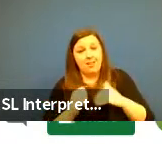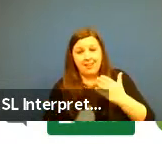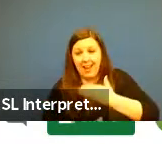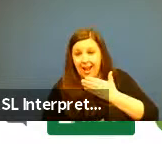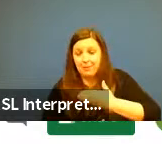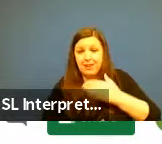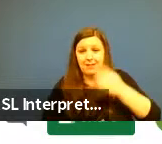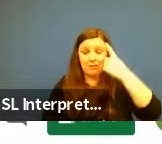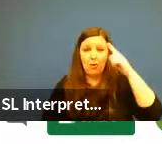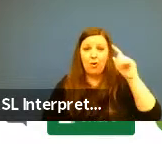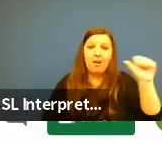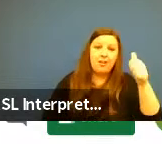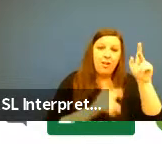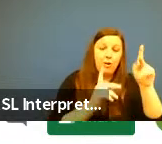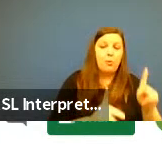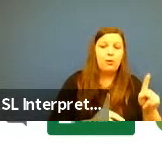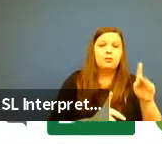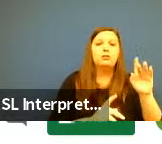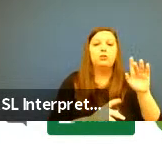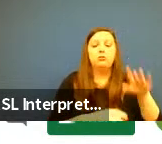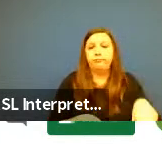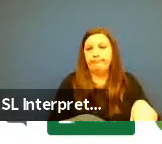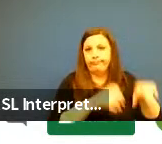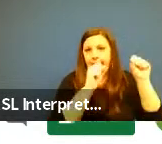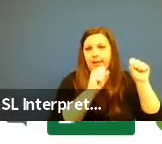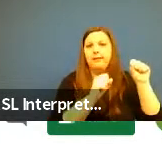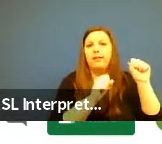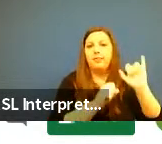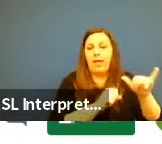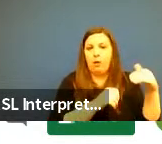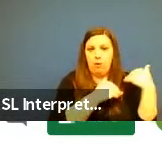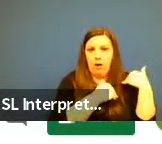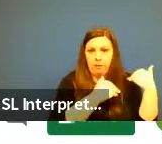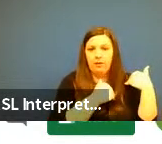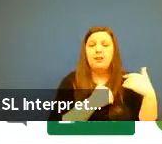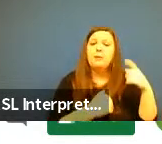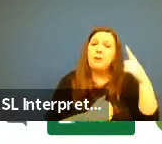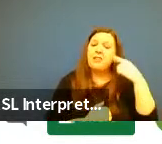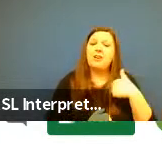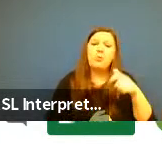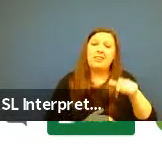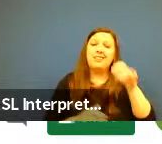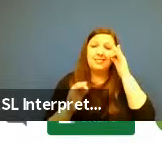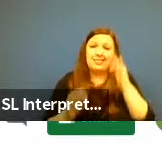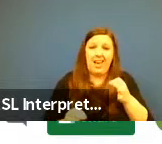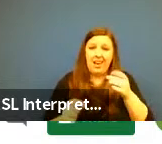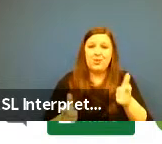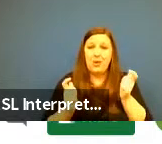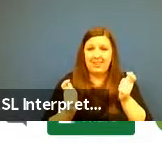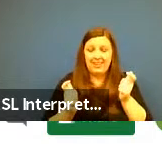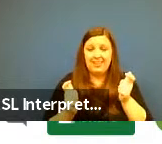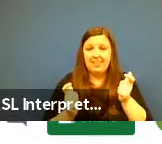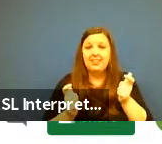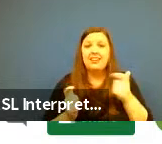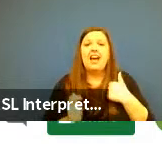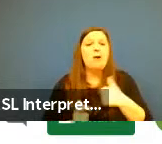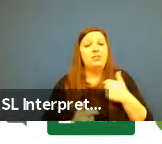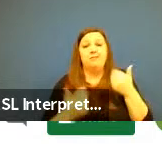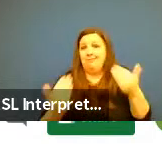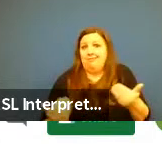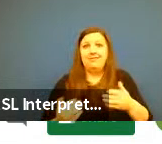up those conversations with him. But I do think we need to move quickly on this, and we just need to decide.